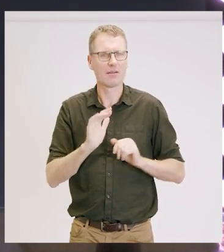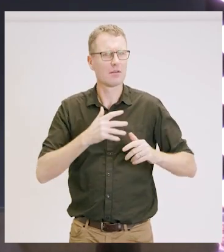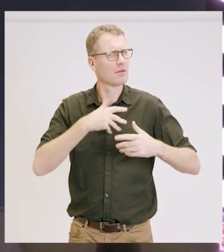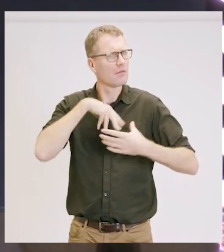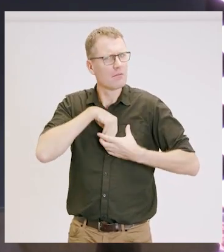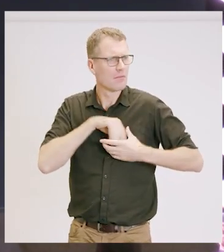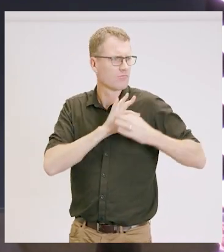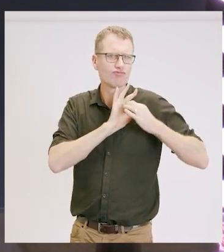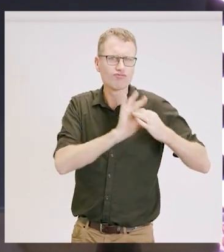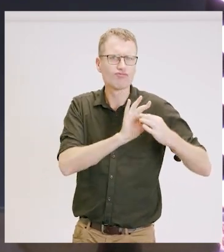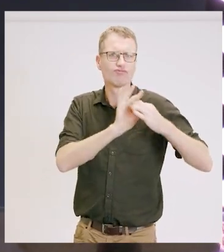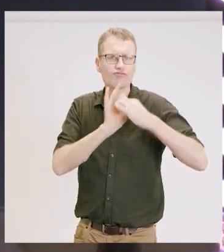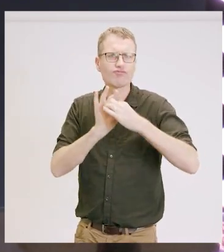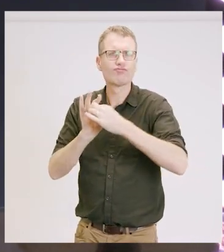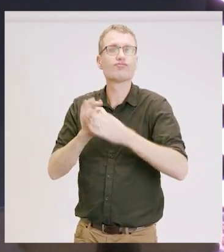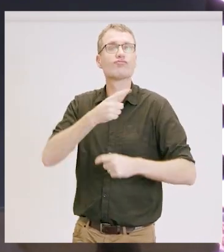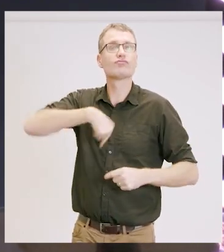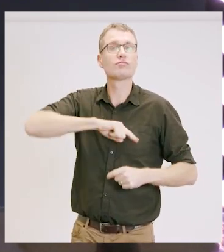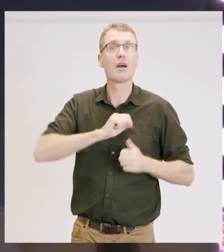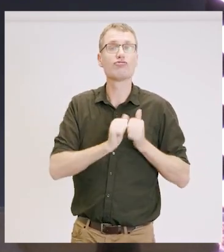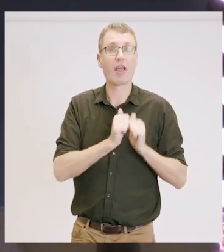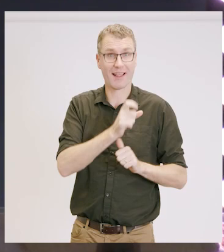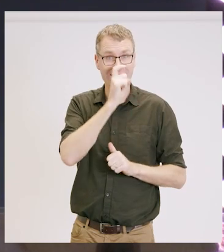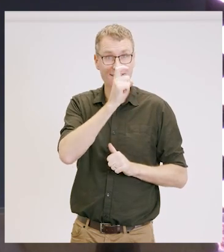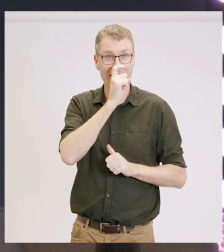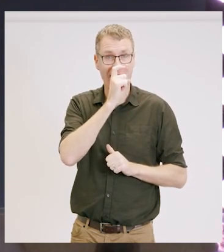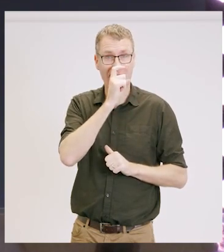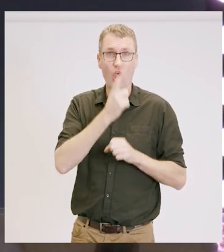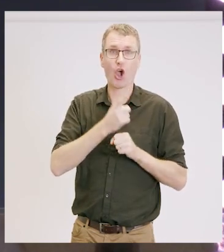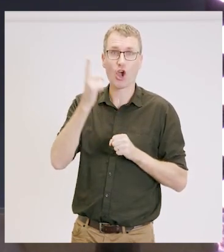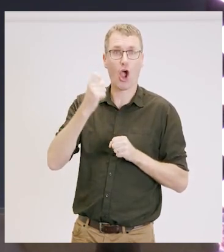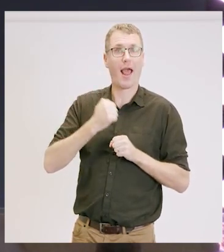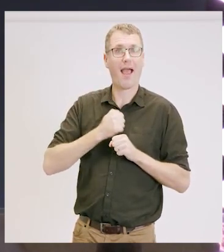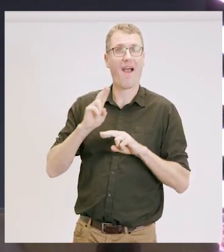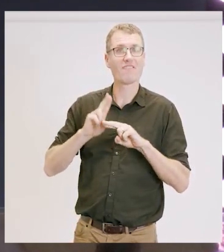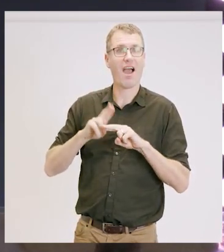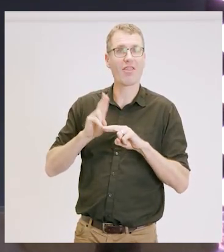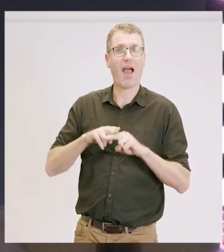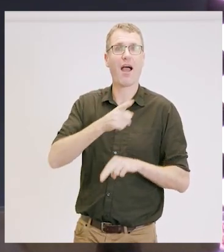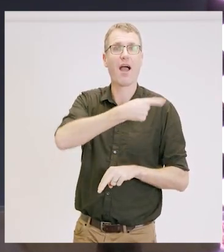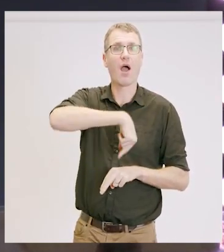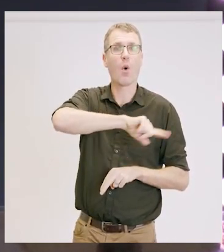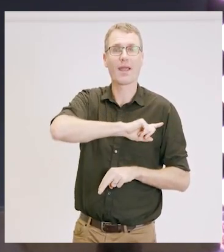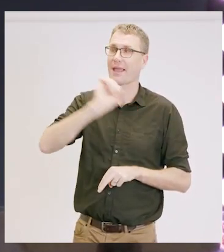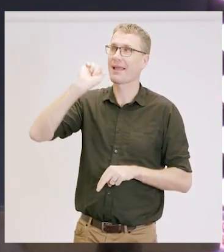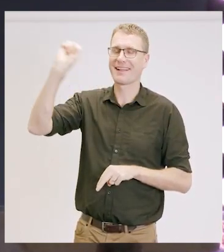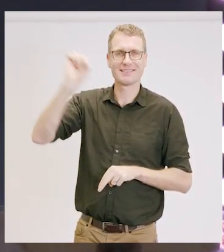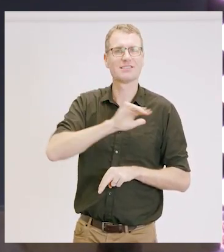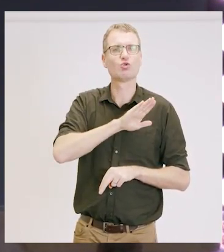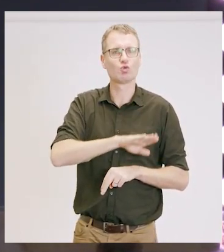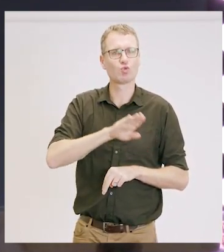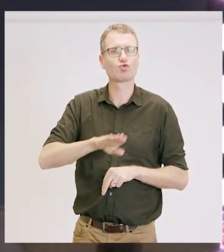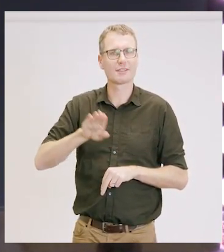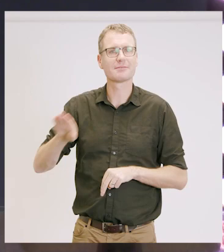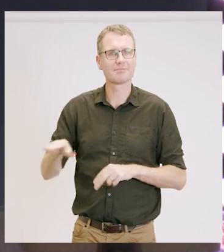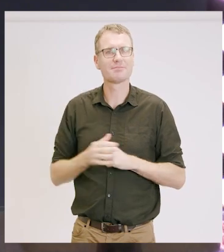each other, but we think, I'm connected to you and I'm connected to you and I'm connected to you. We are brothers and sisters. We